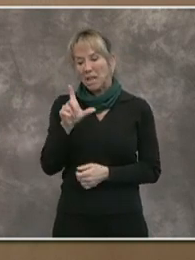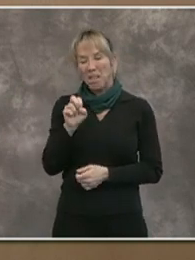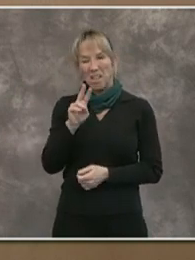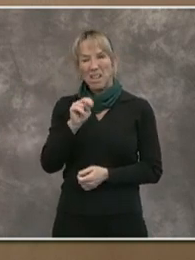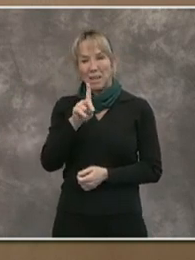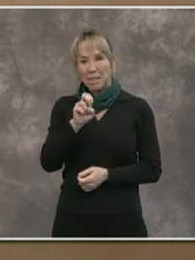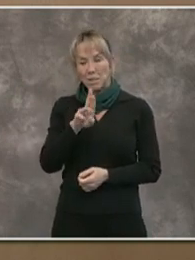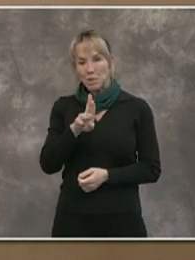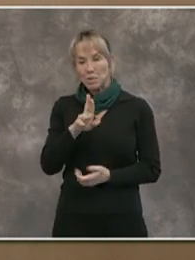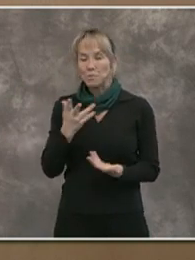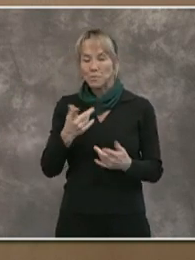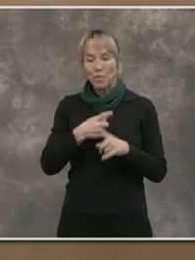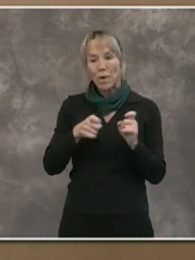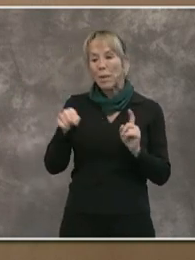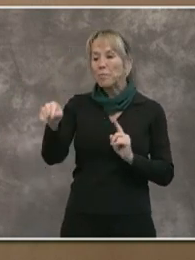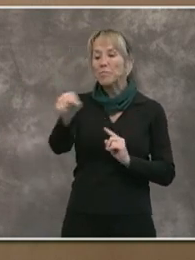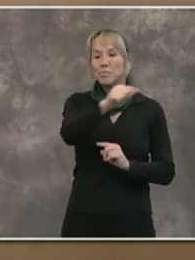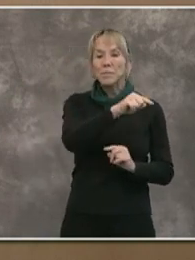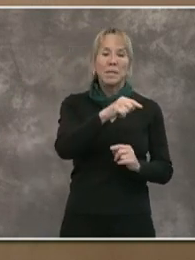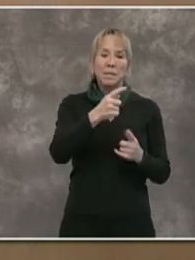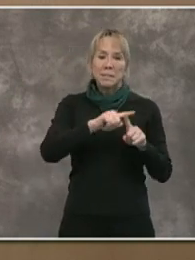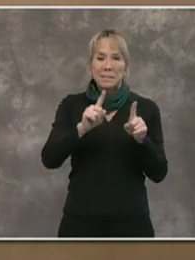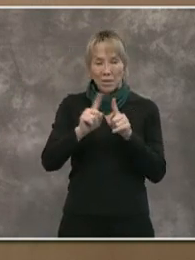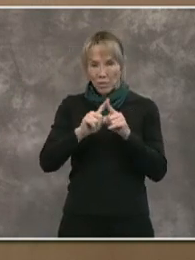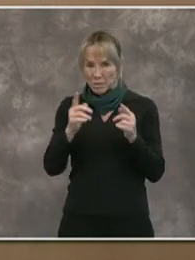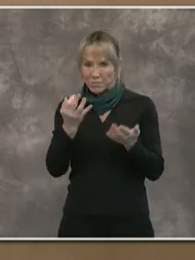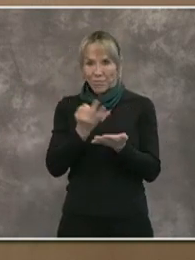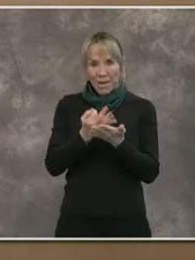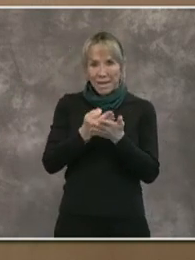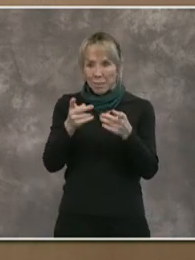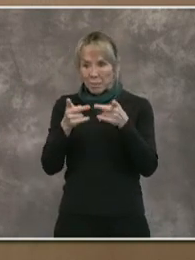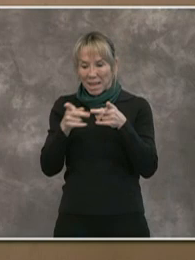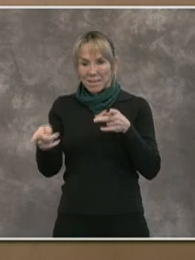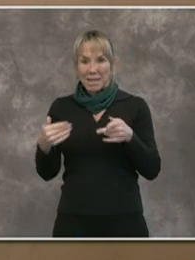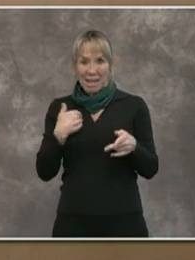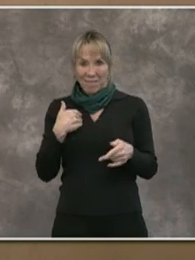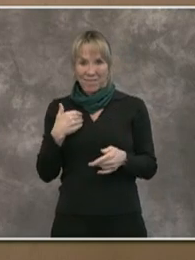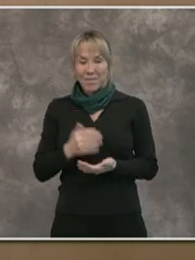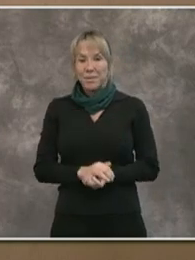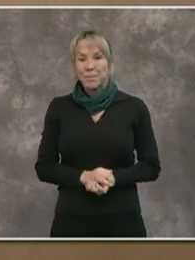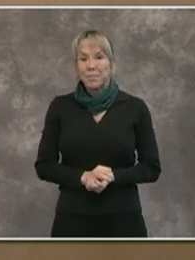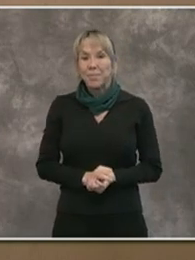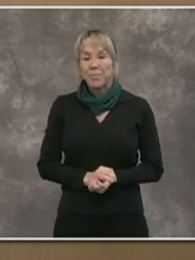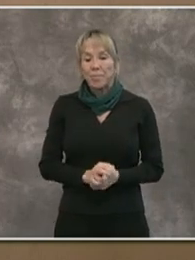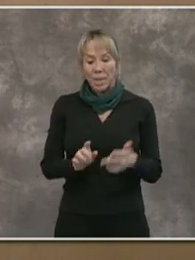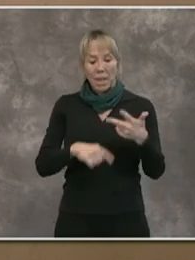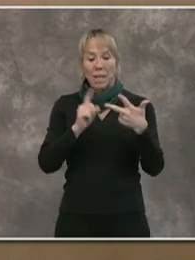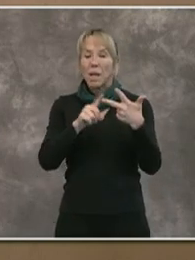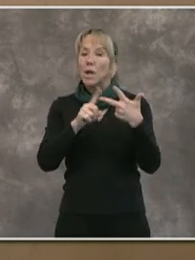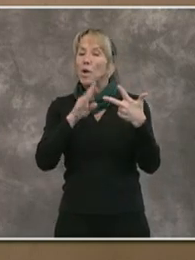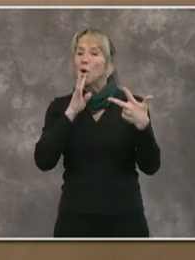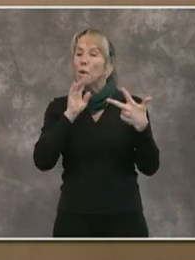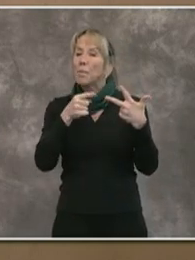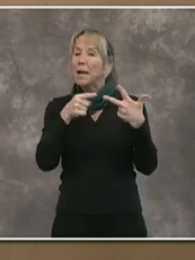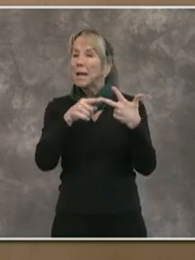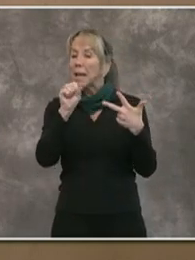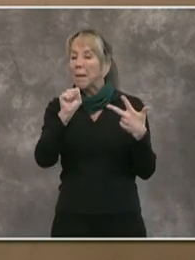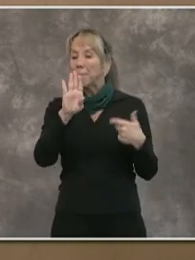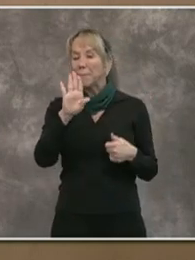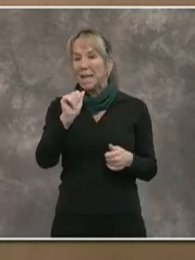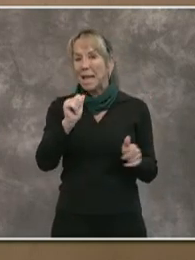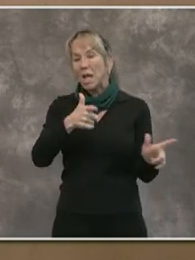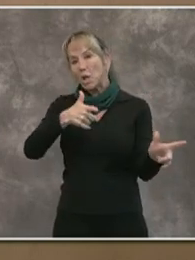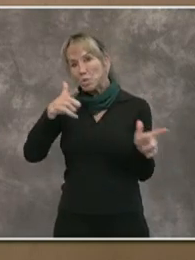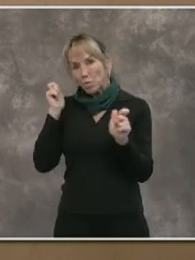participating financial institutions. The third program that we're going to discuss quickly is the SBA